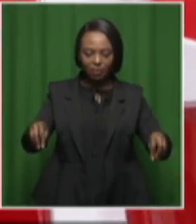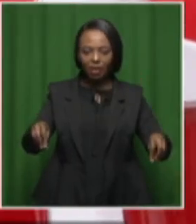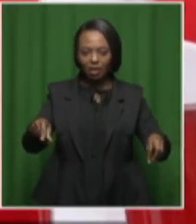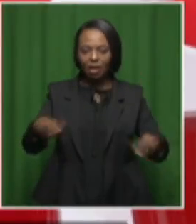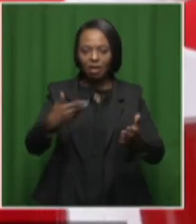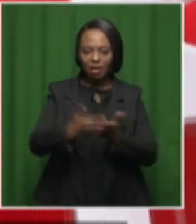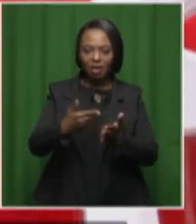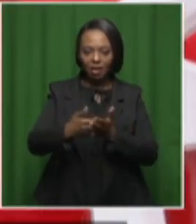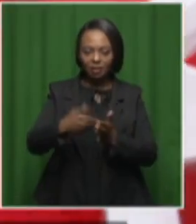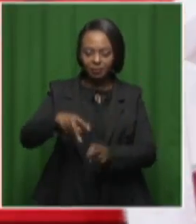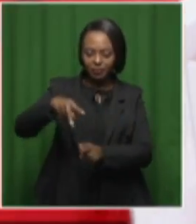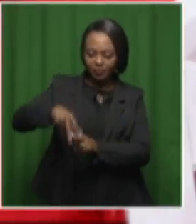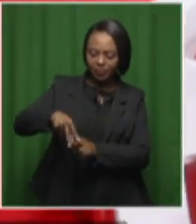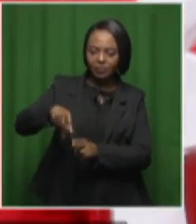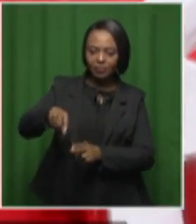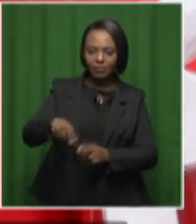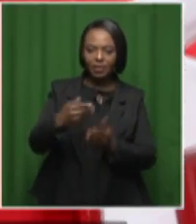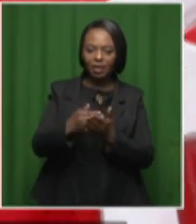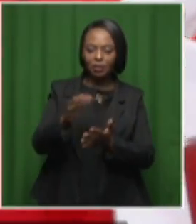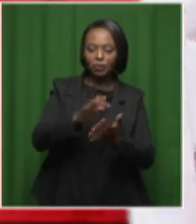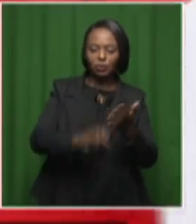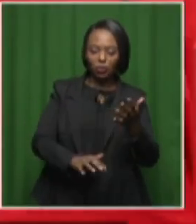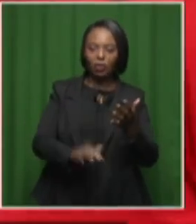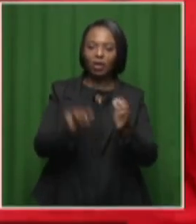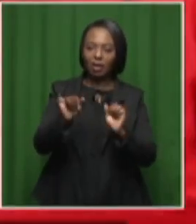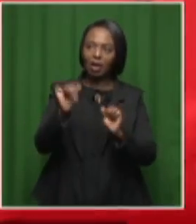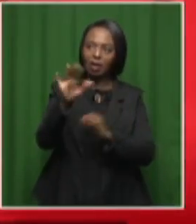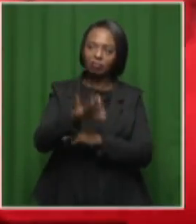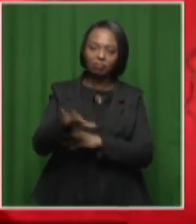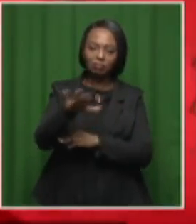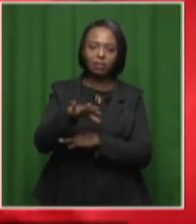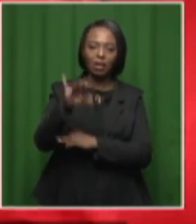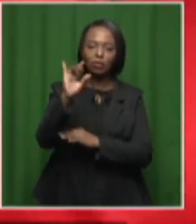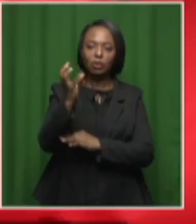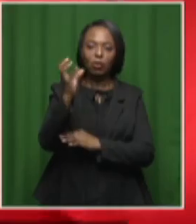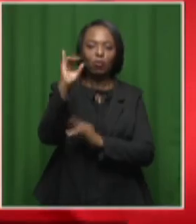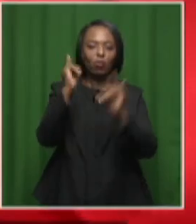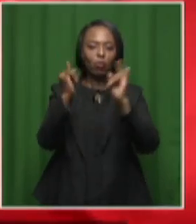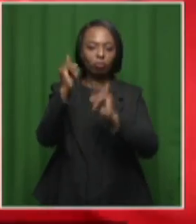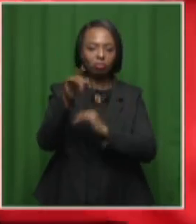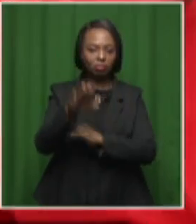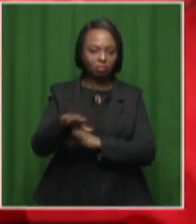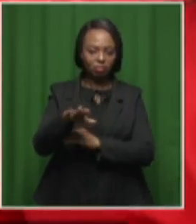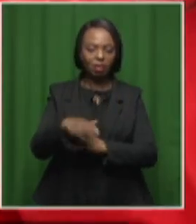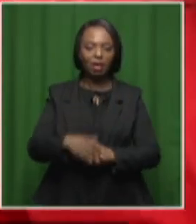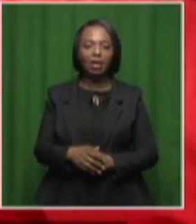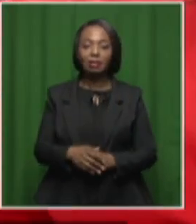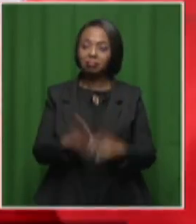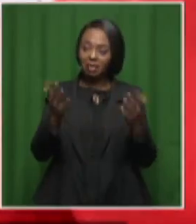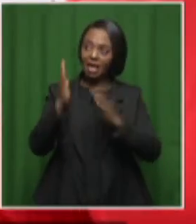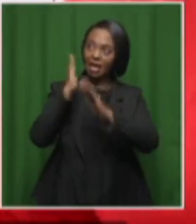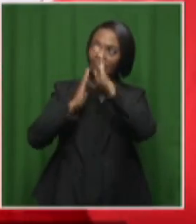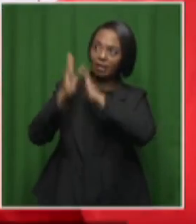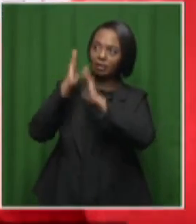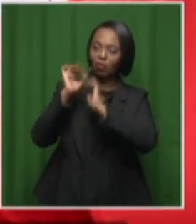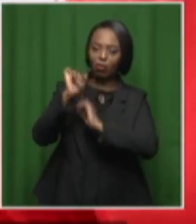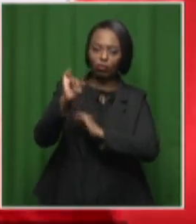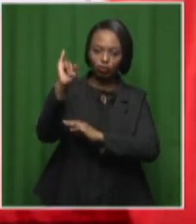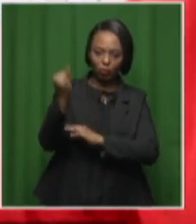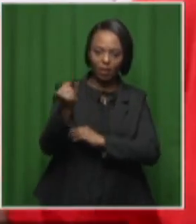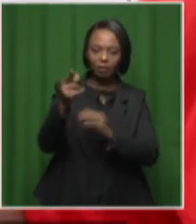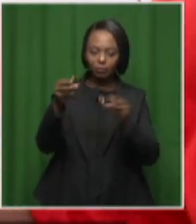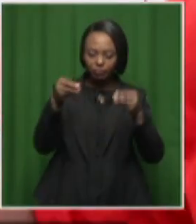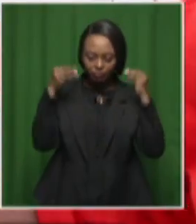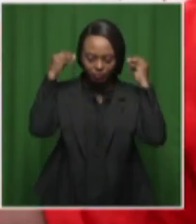and you can listen to the story of the city of gold. Yes, Sakina, we share the history of Johannesburg with you. When you get on board, you're